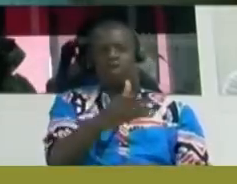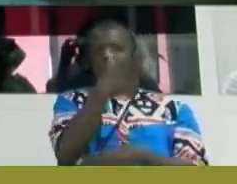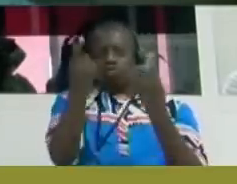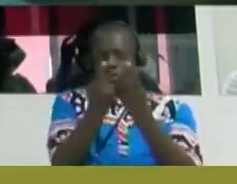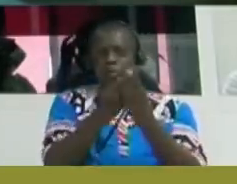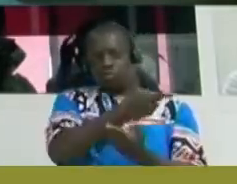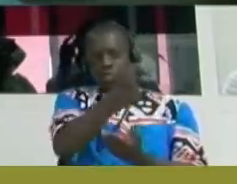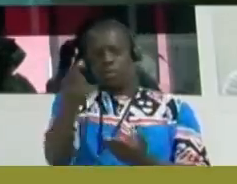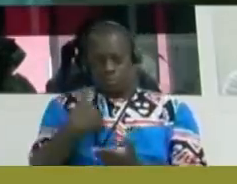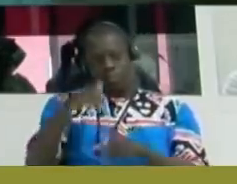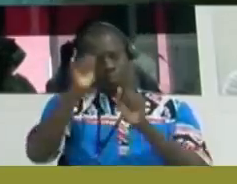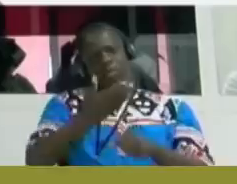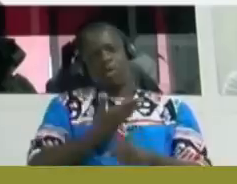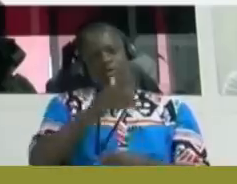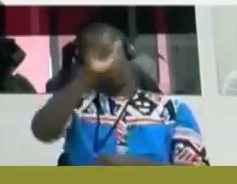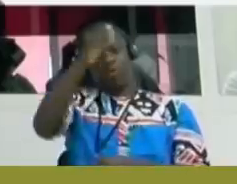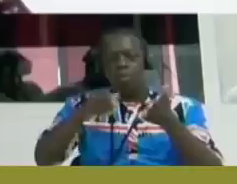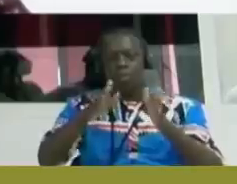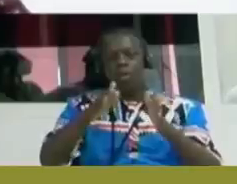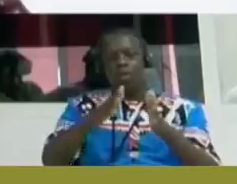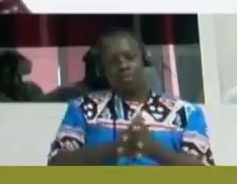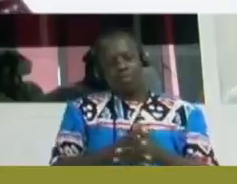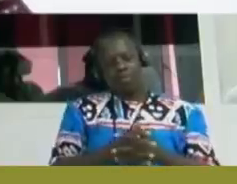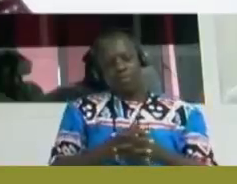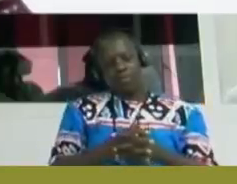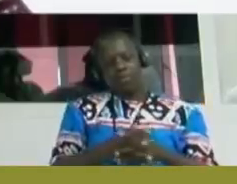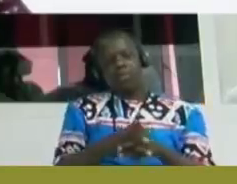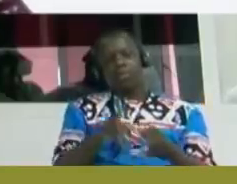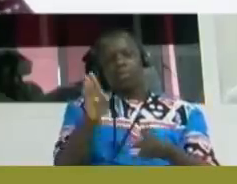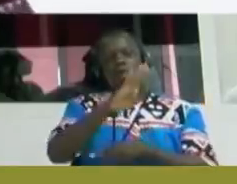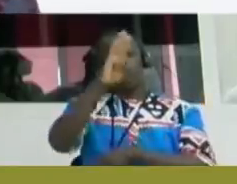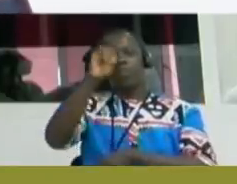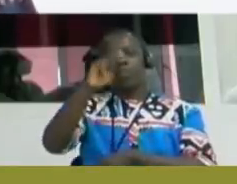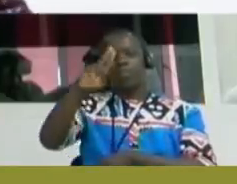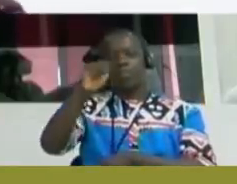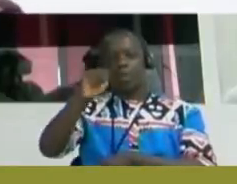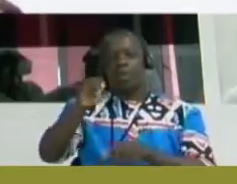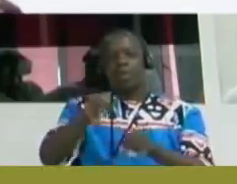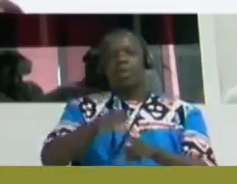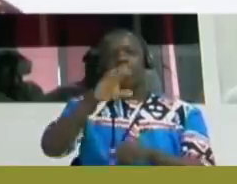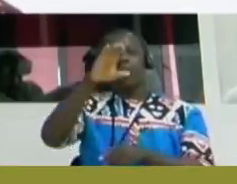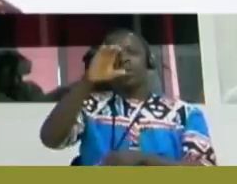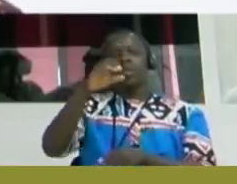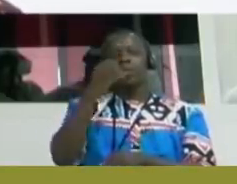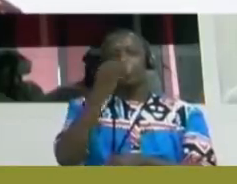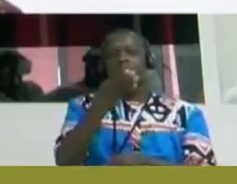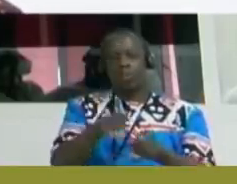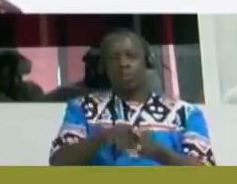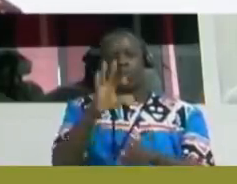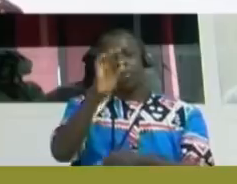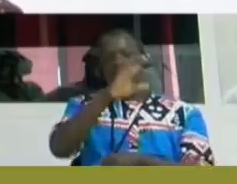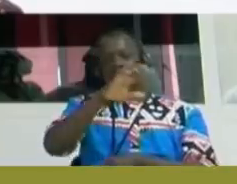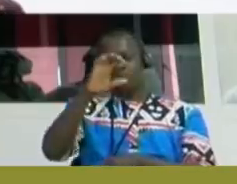country, they received information that certain military officers at the Yundum barracks were planning a coup and they went to the barracks to fight